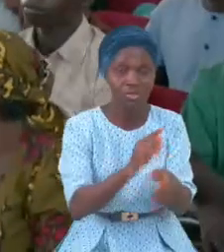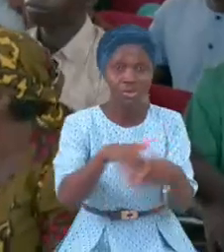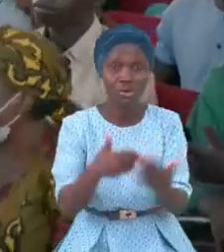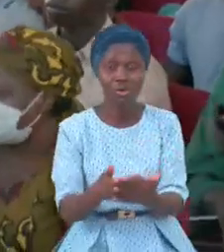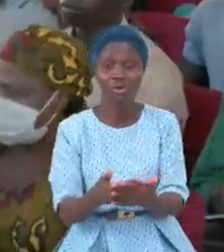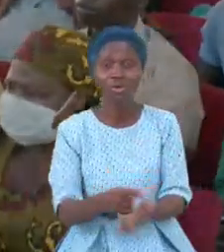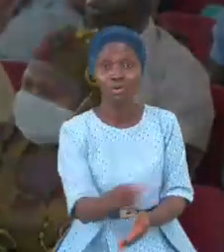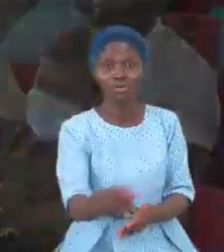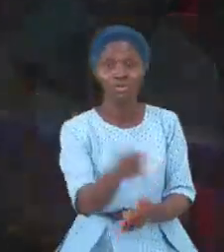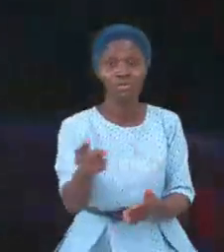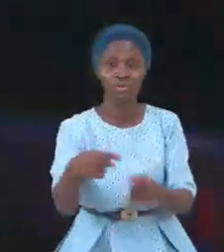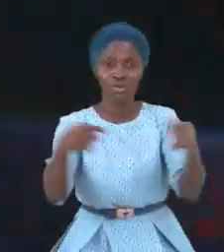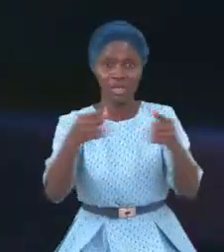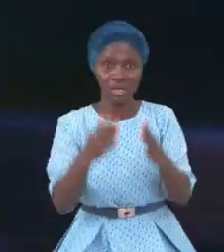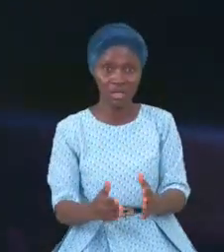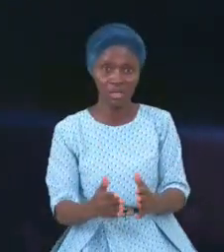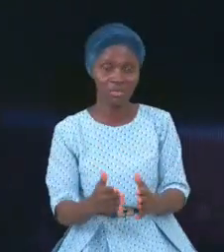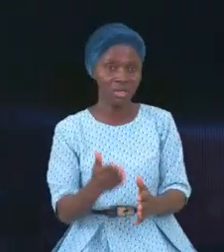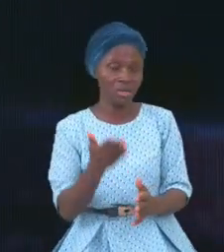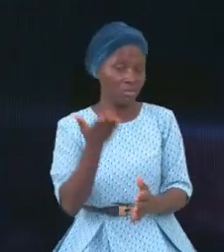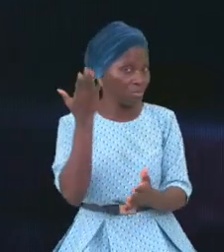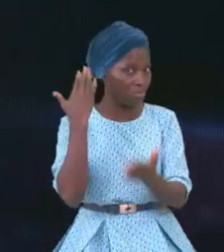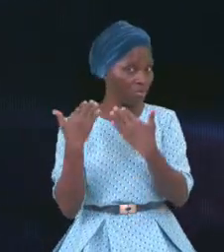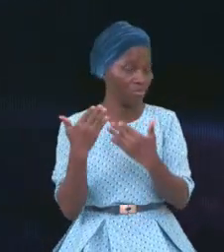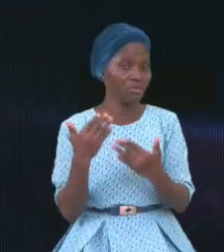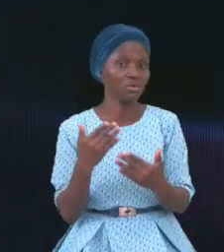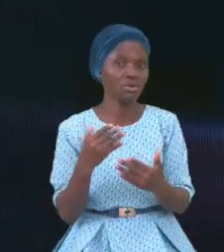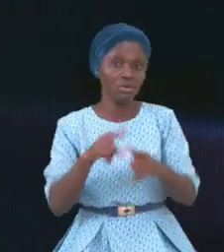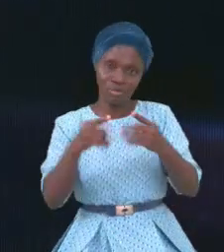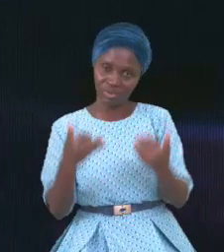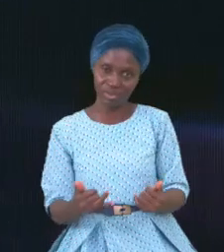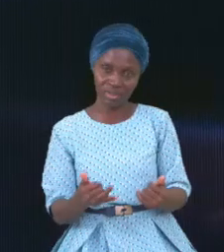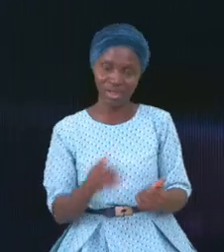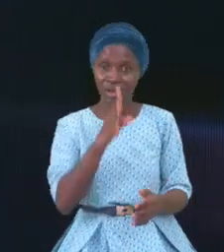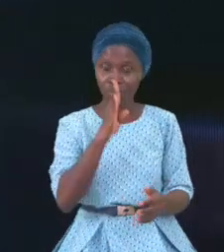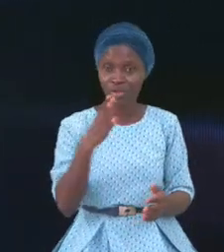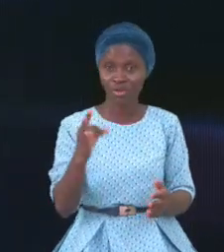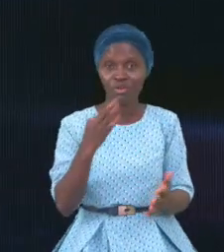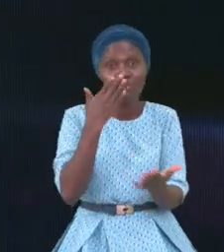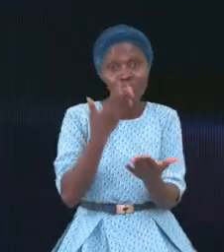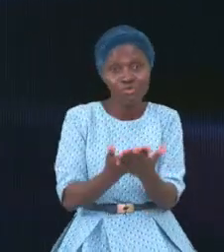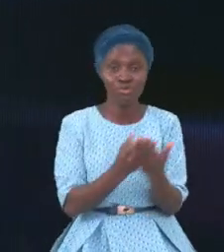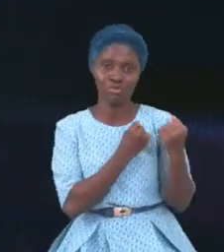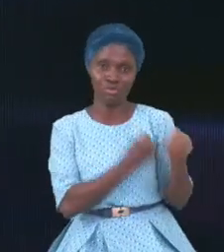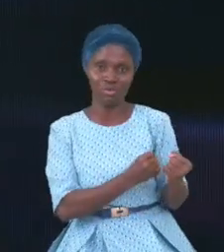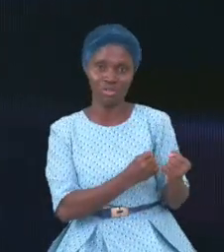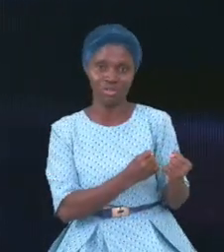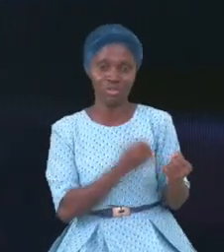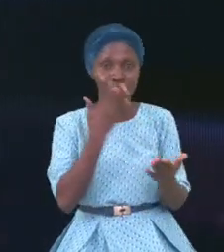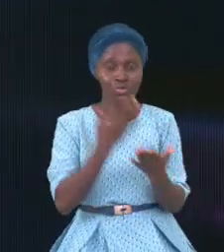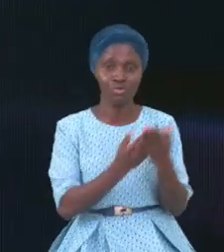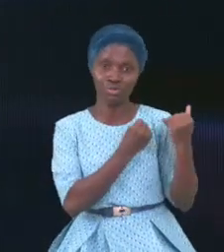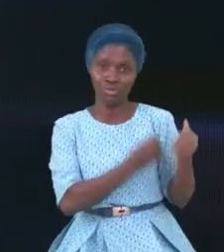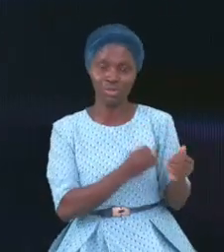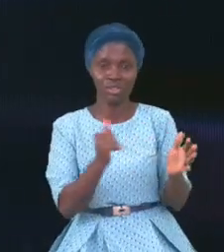confederates before. But now, be of good courage. Good courage that will say, the Lord has called me,